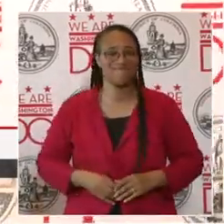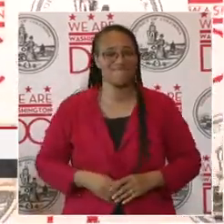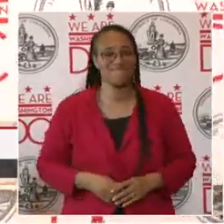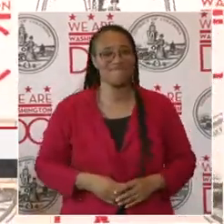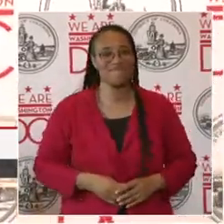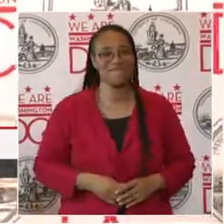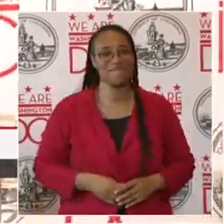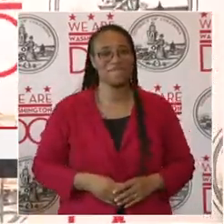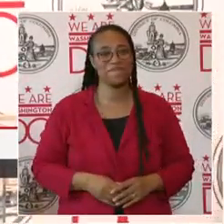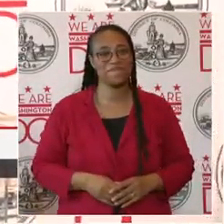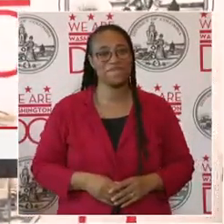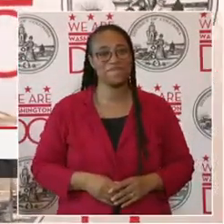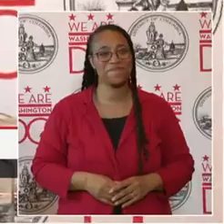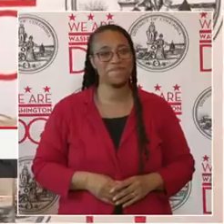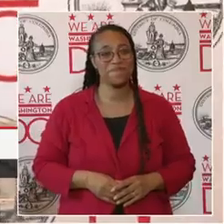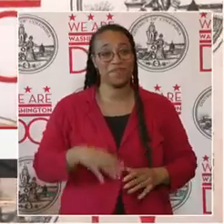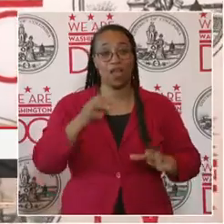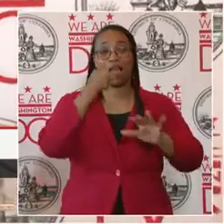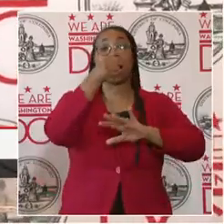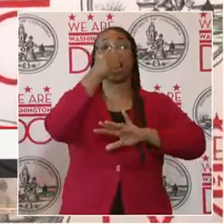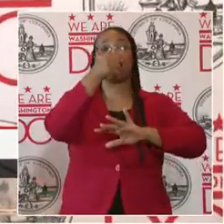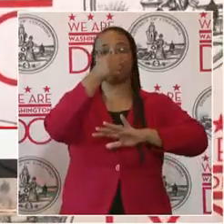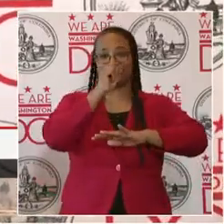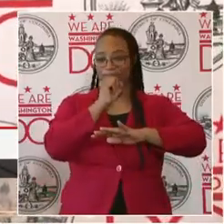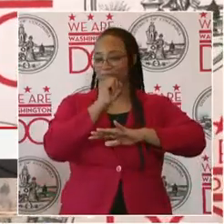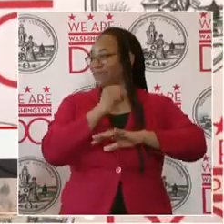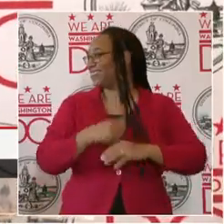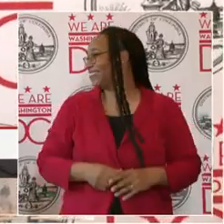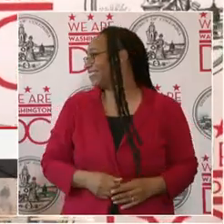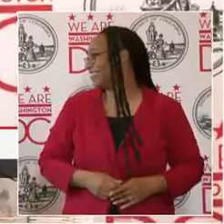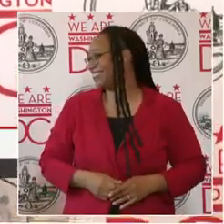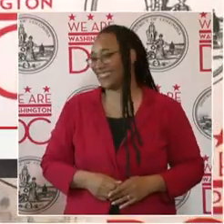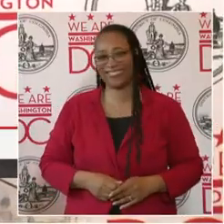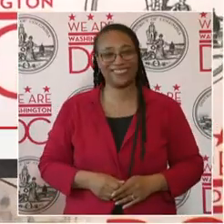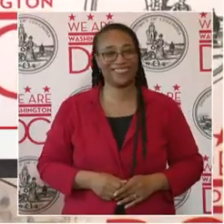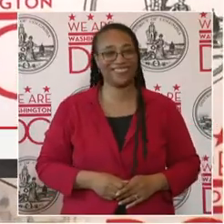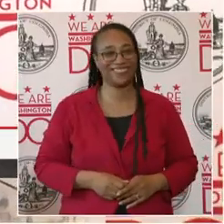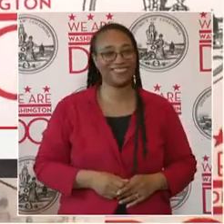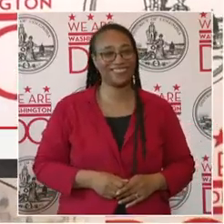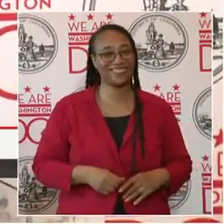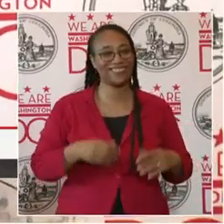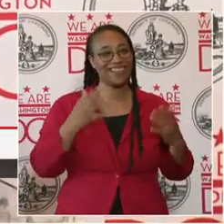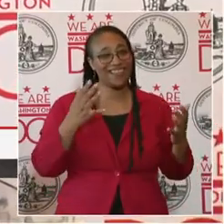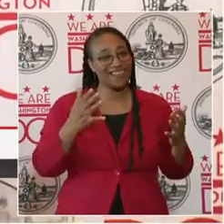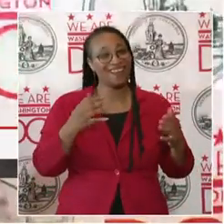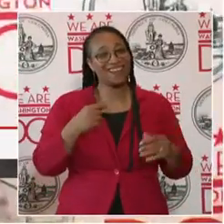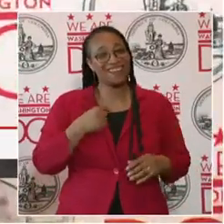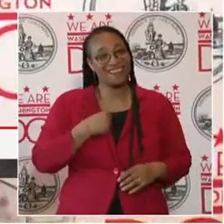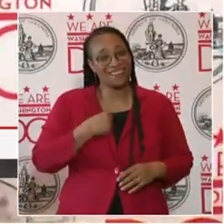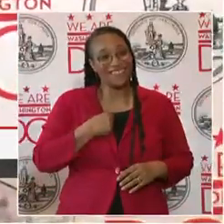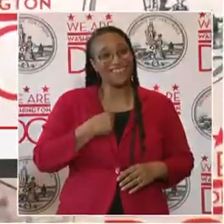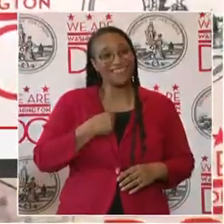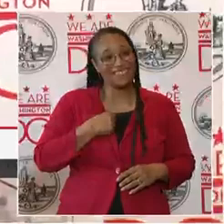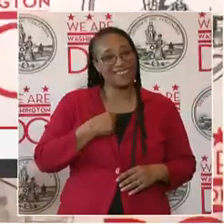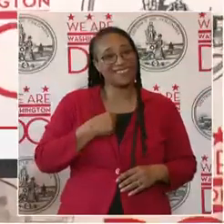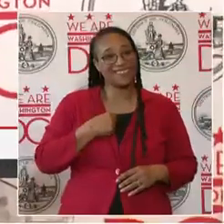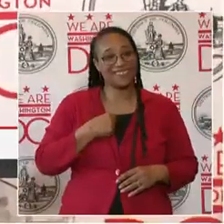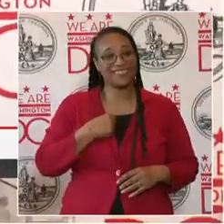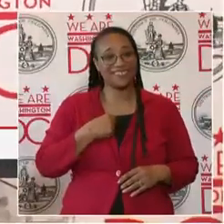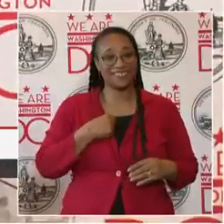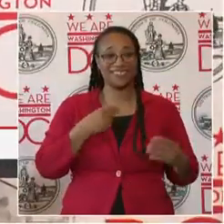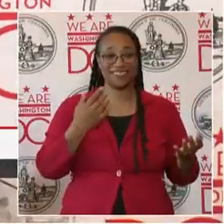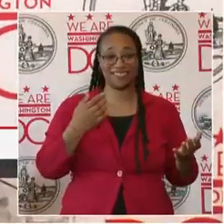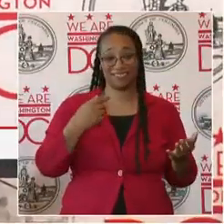Gotta lower this. Dr. Laura Myers from Planned Parenthood. Thank you, Mayor Bowser. Thank you to your